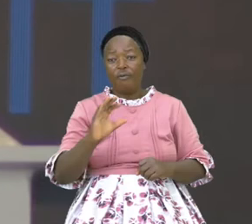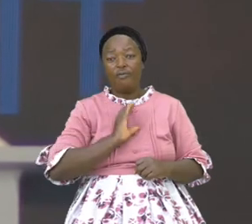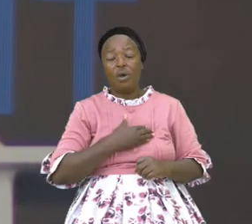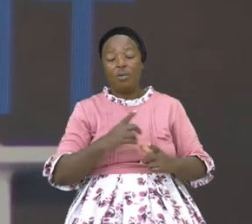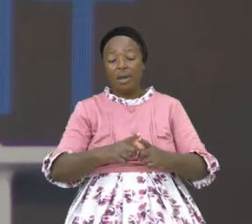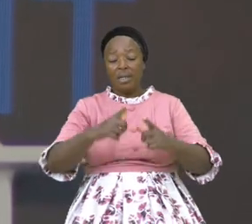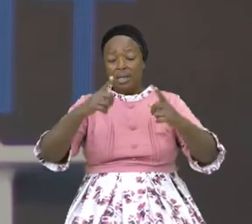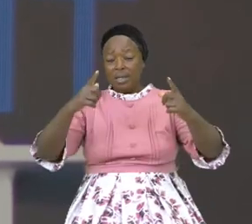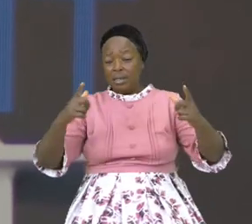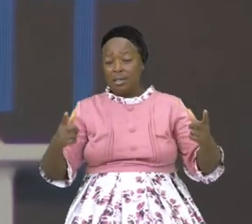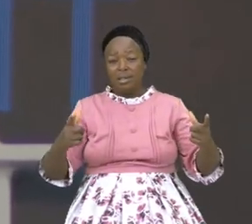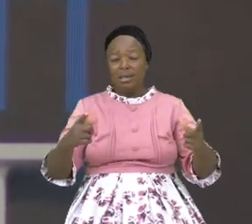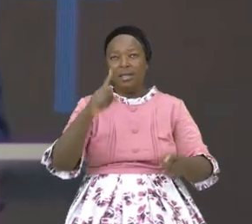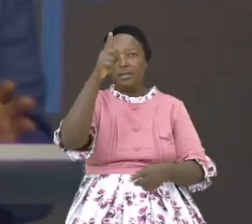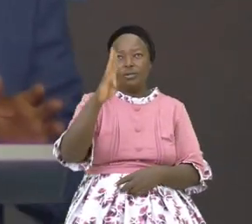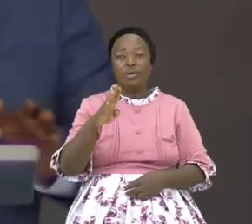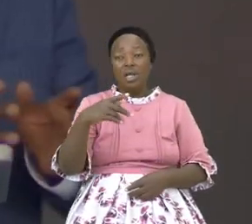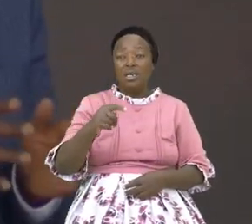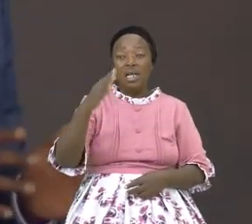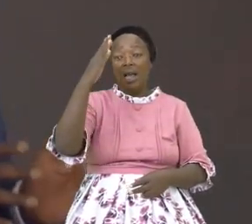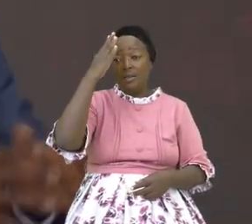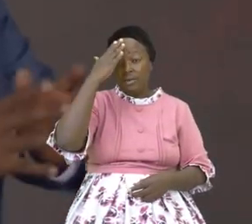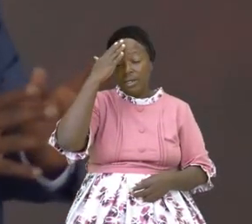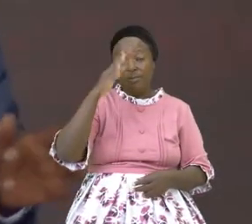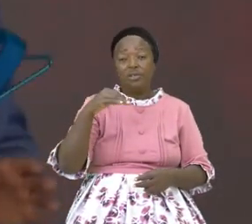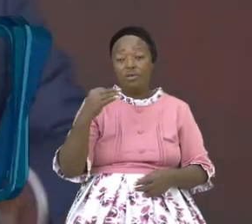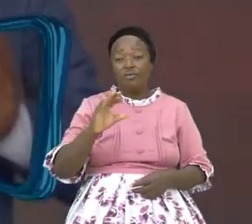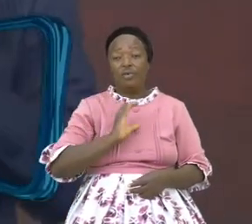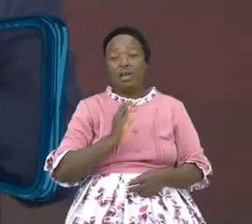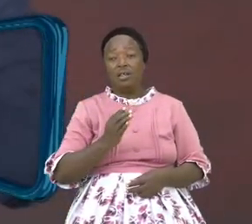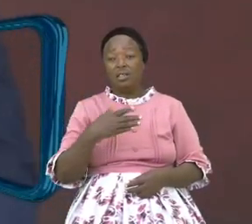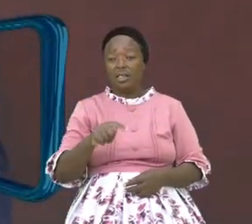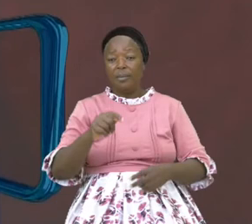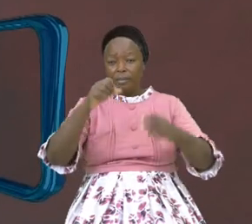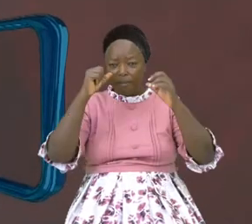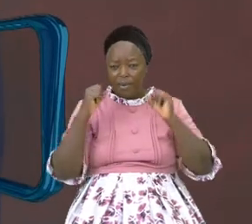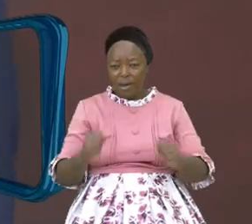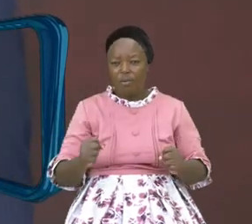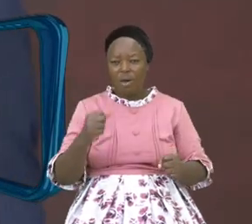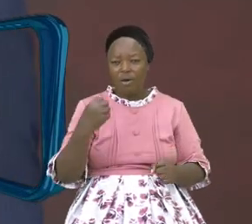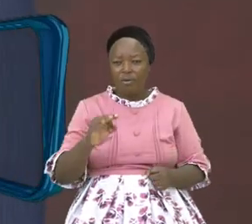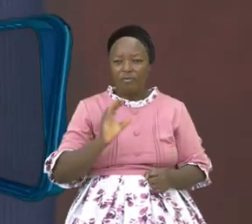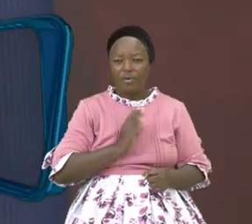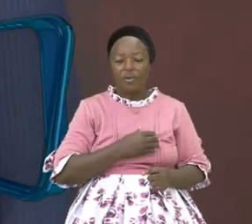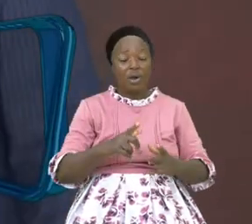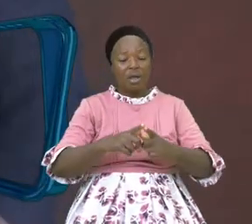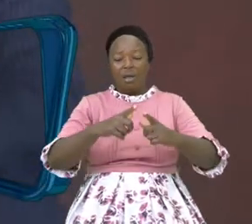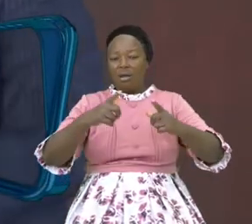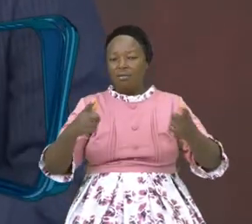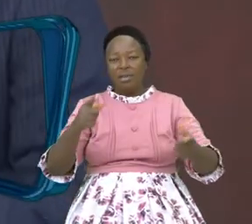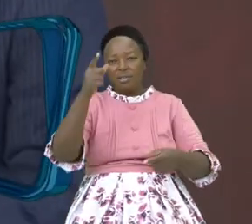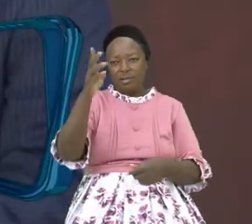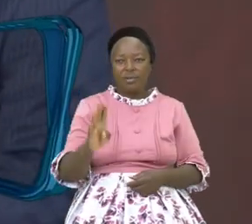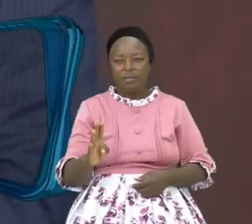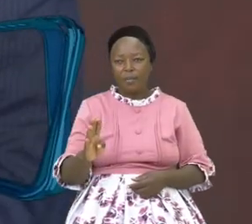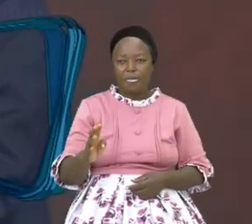great God. The acknowledgement of the power of our great God.